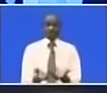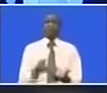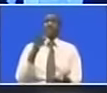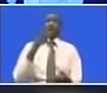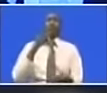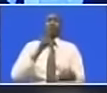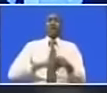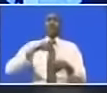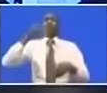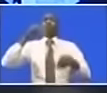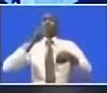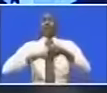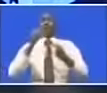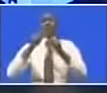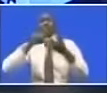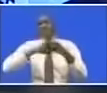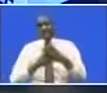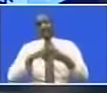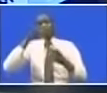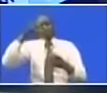voting begin at your polling station?